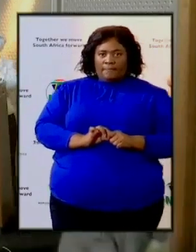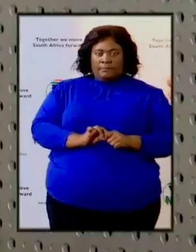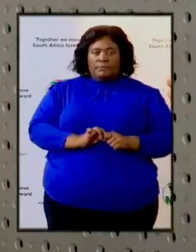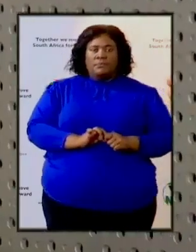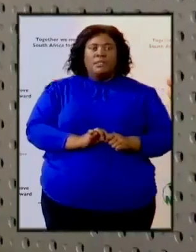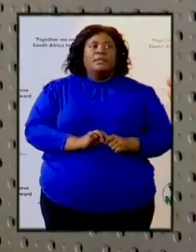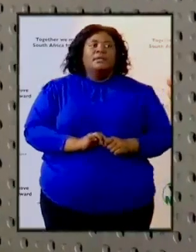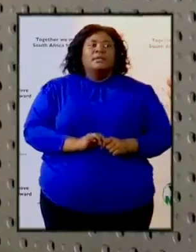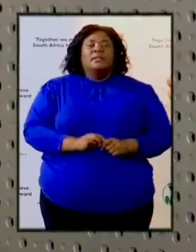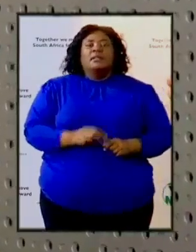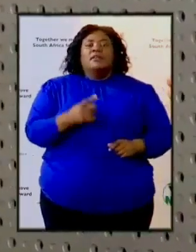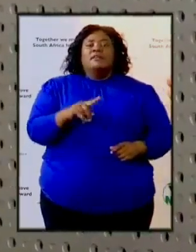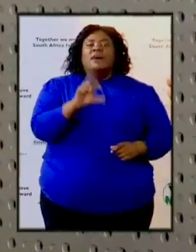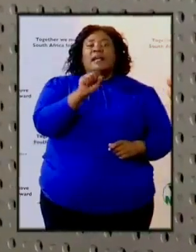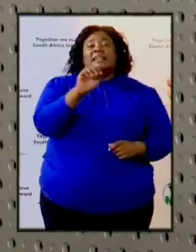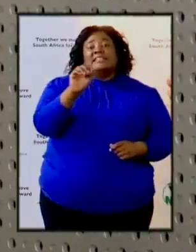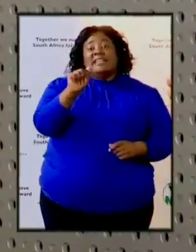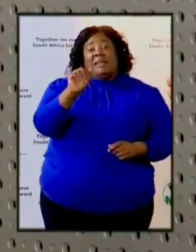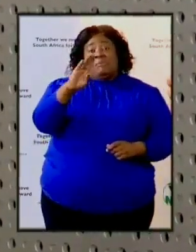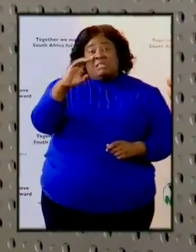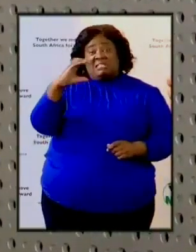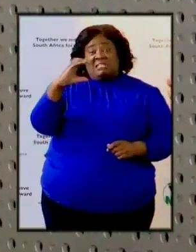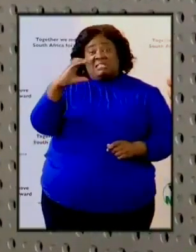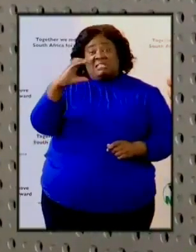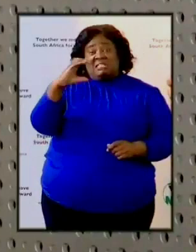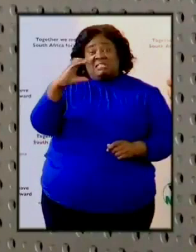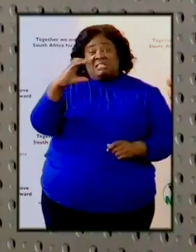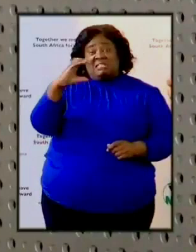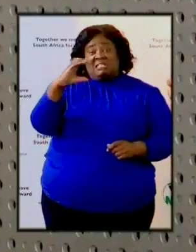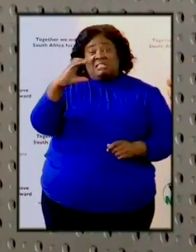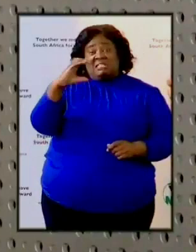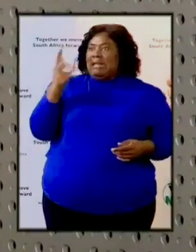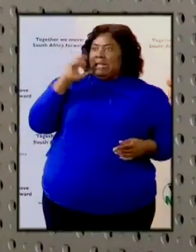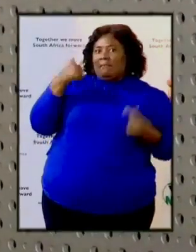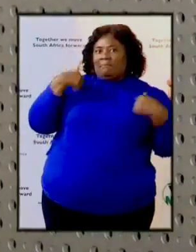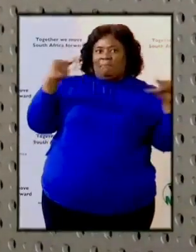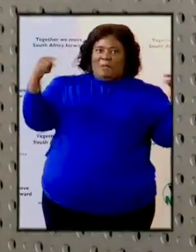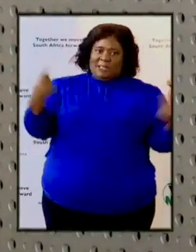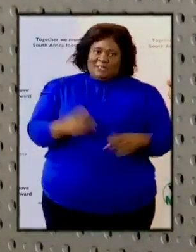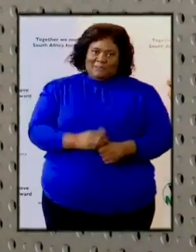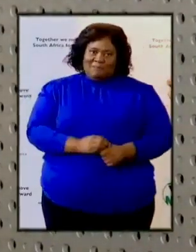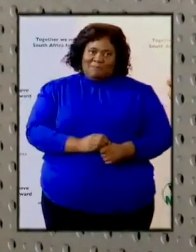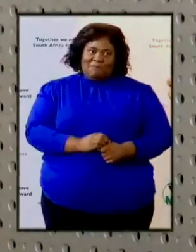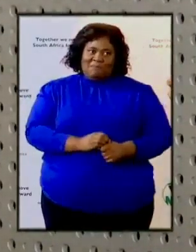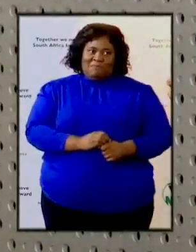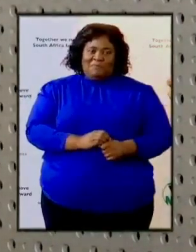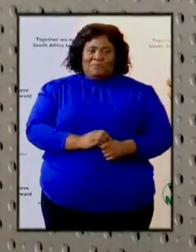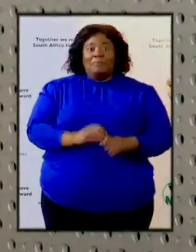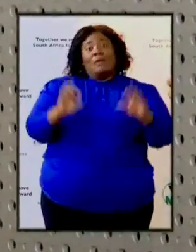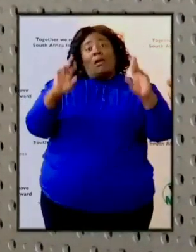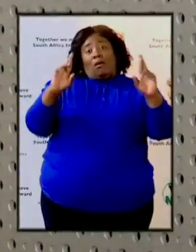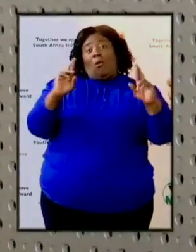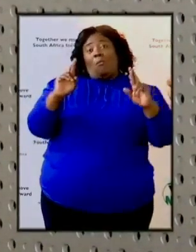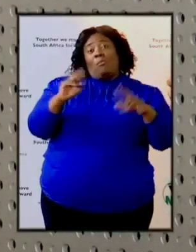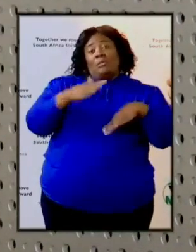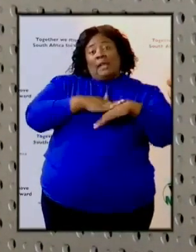distancing. For SAPC, I'll take off the mask because they say they don't hear me with the... I hope they will, with time, they will hear me.